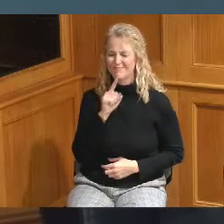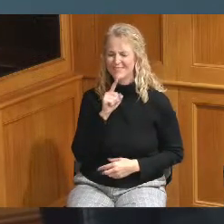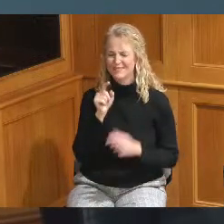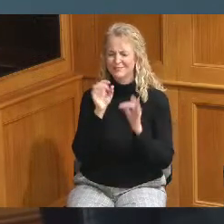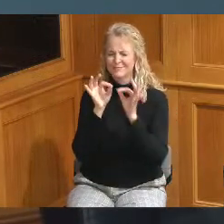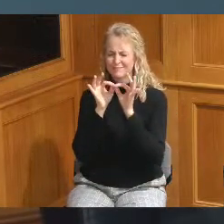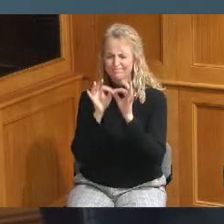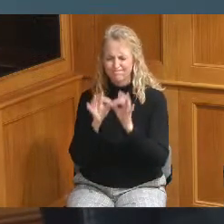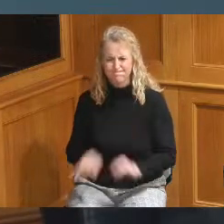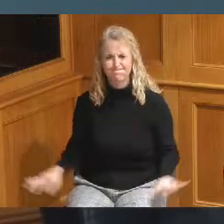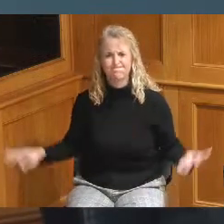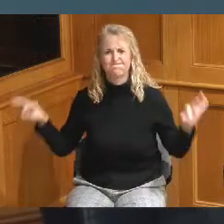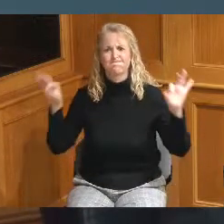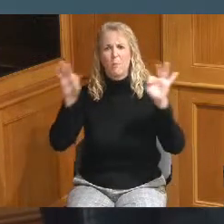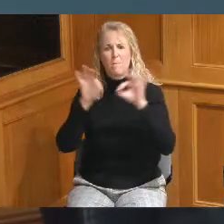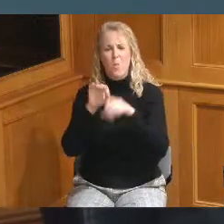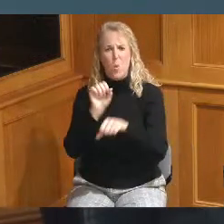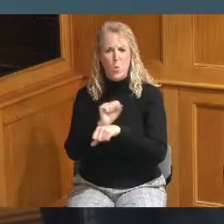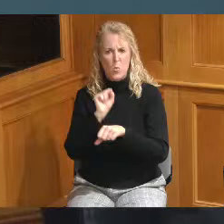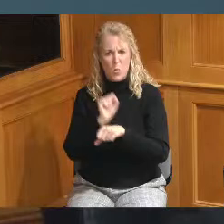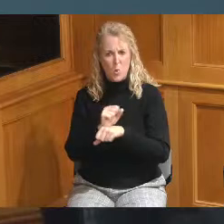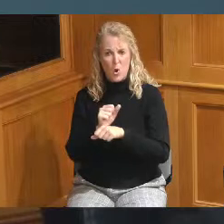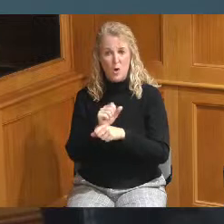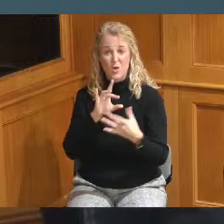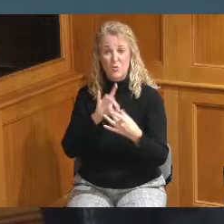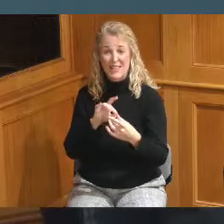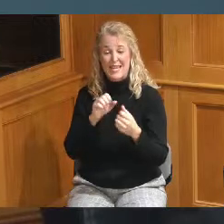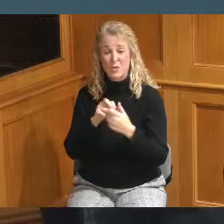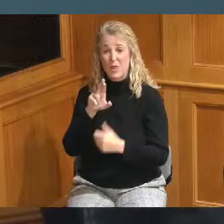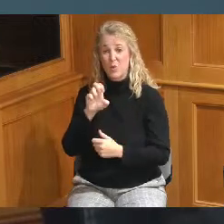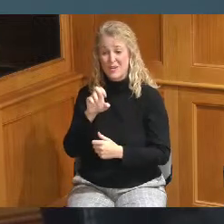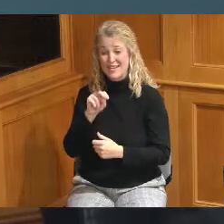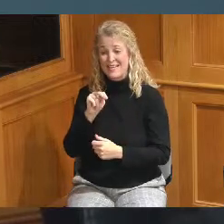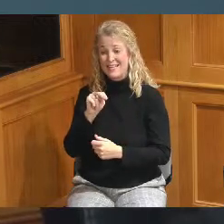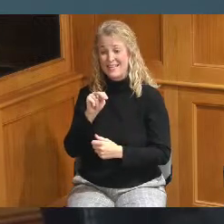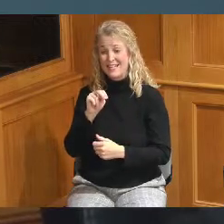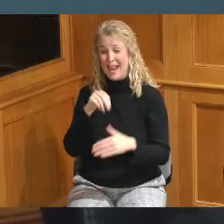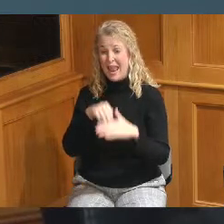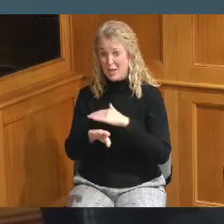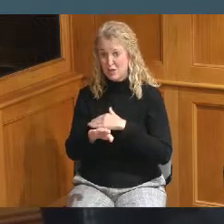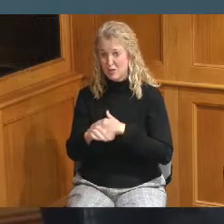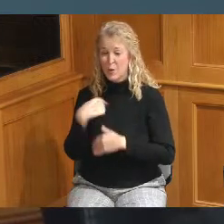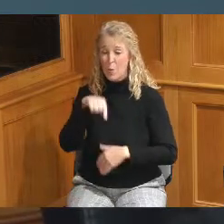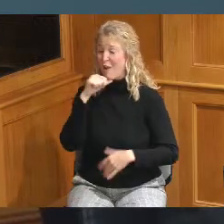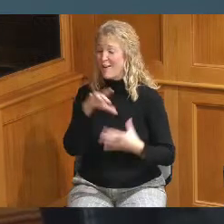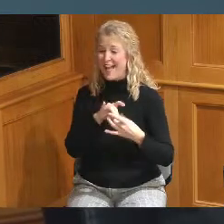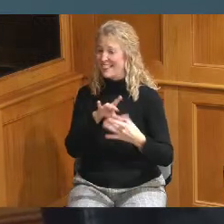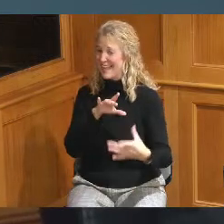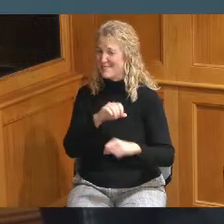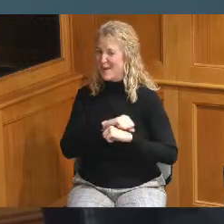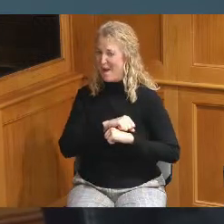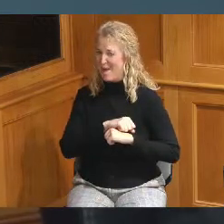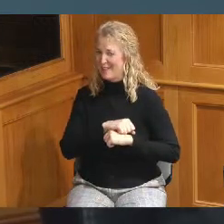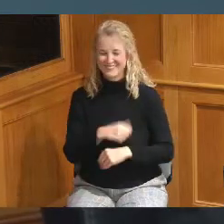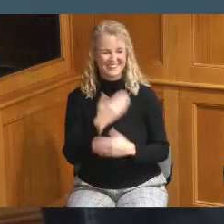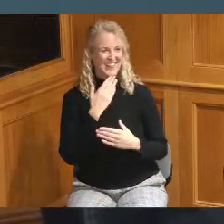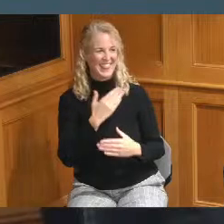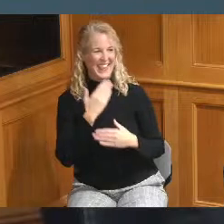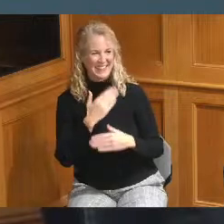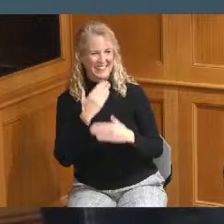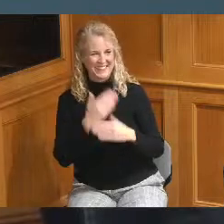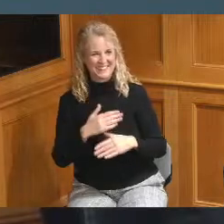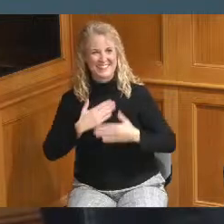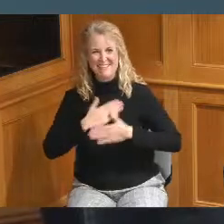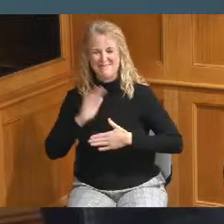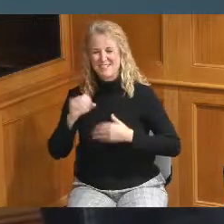significant piece as far as reentry and all that. Yeah, we're not going to let you go. Okay. Yeah. Well, thank you. I appreciate your